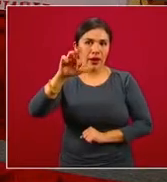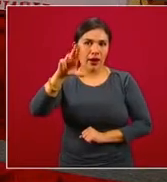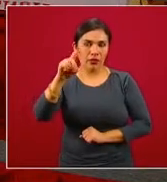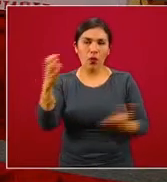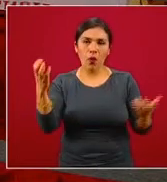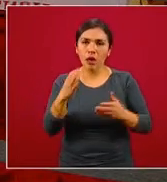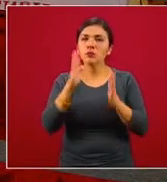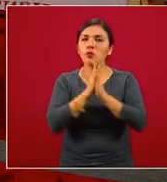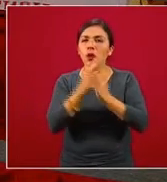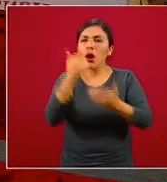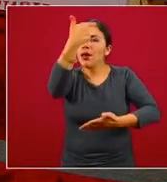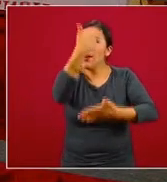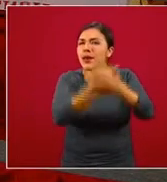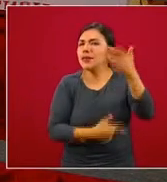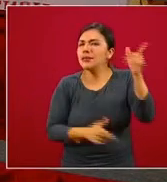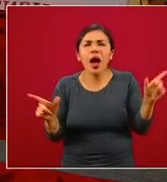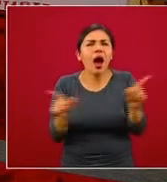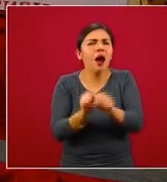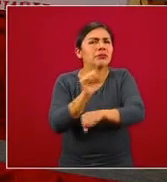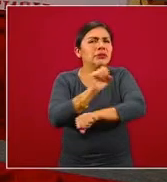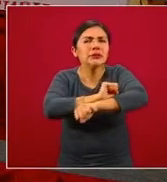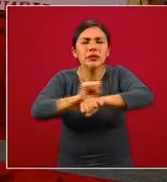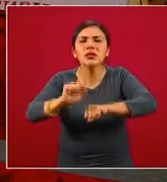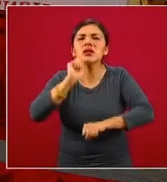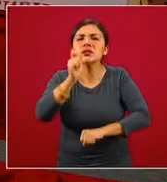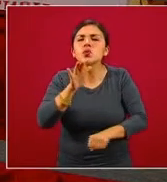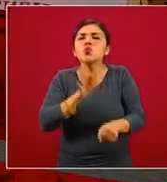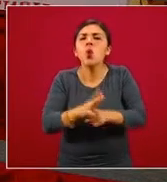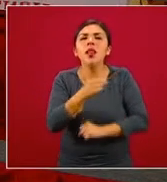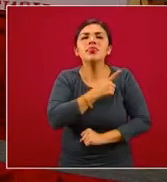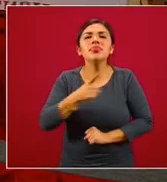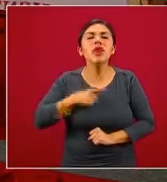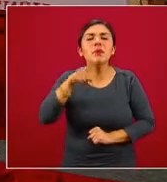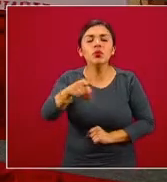hypertension or an obese family member.